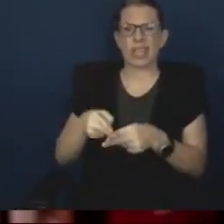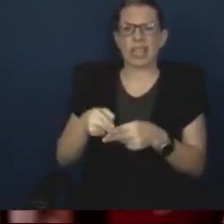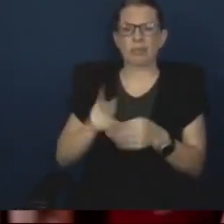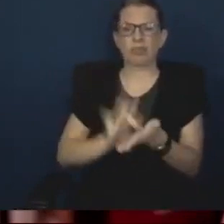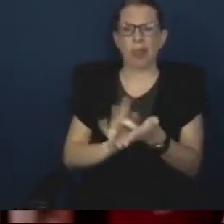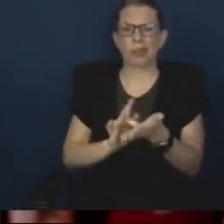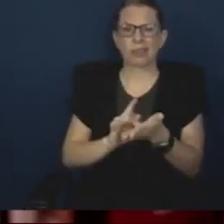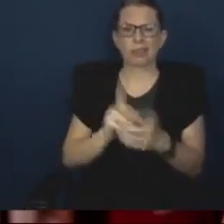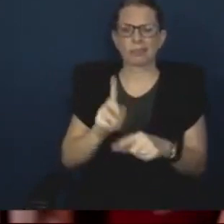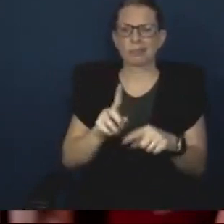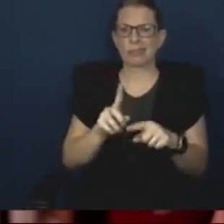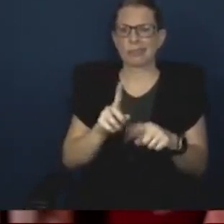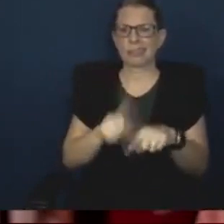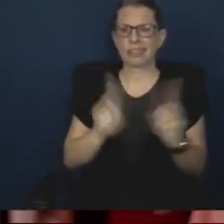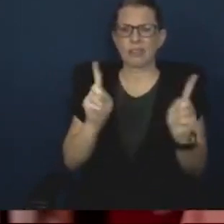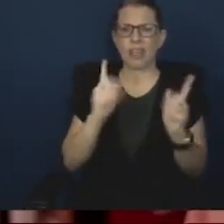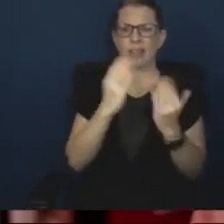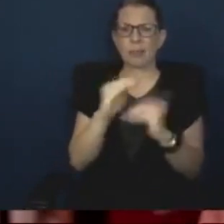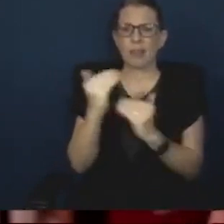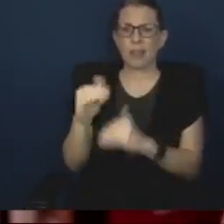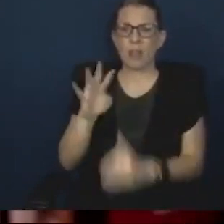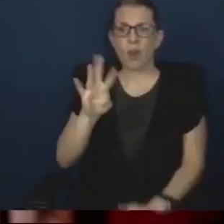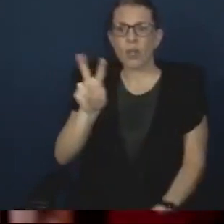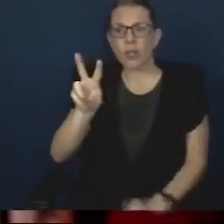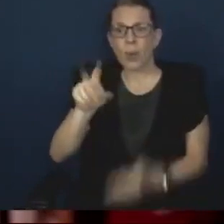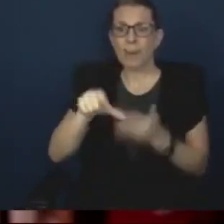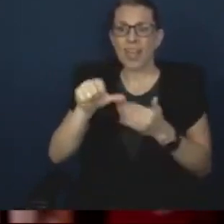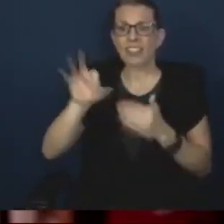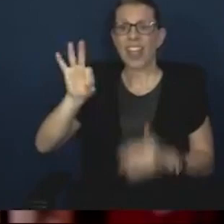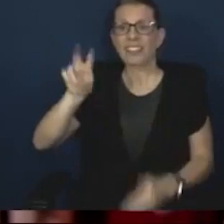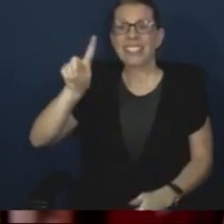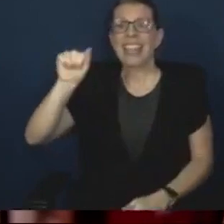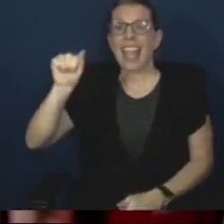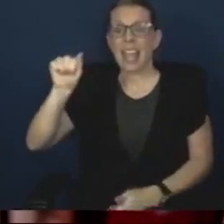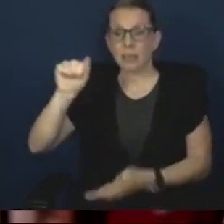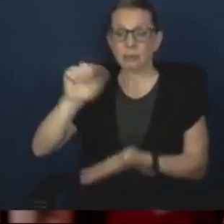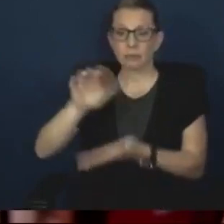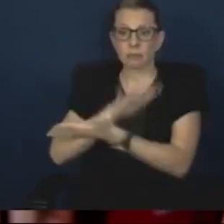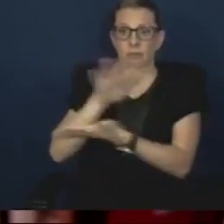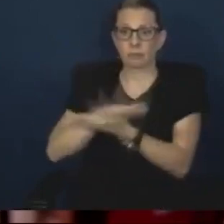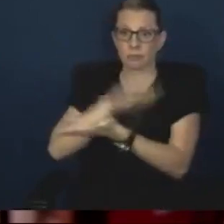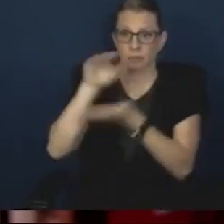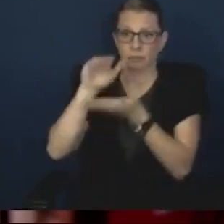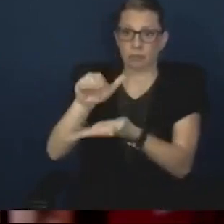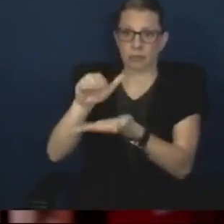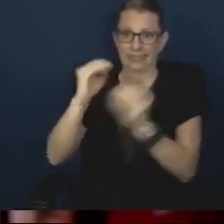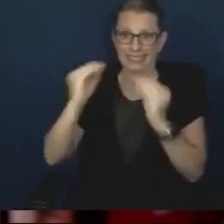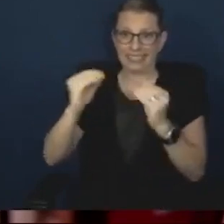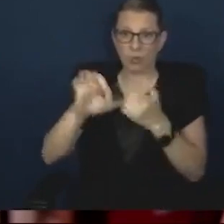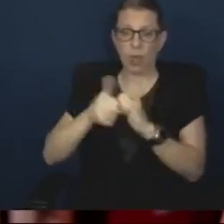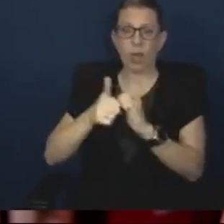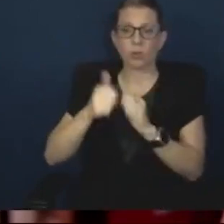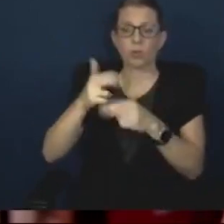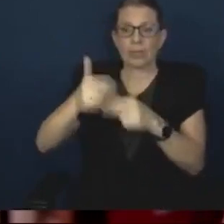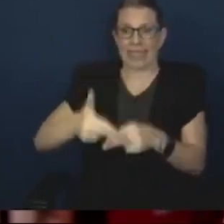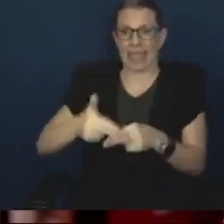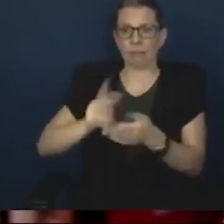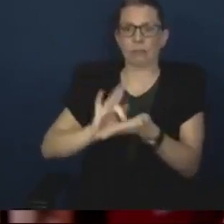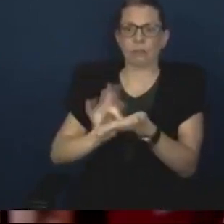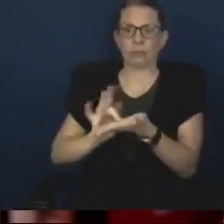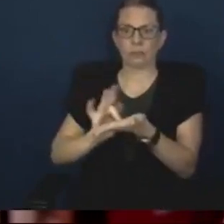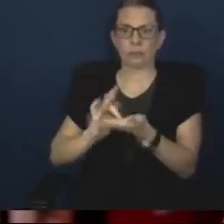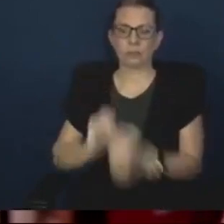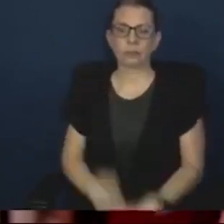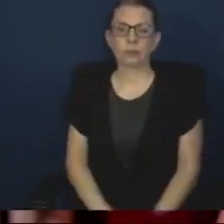of limitations. In fact, there's a 42-page FDA document which teaches you how to name drugs. And